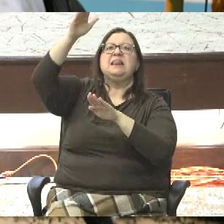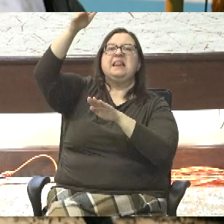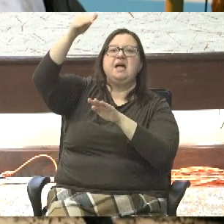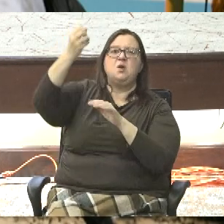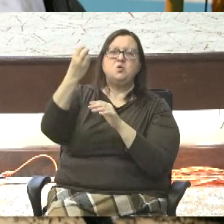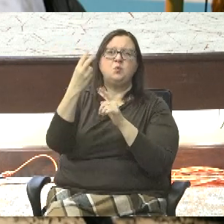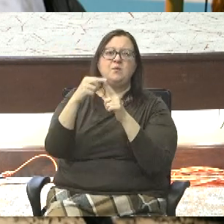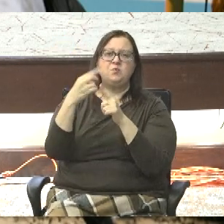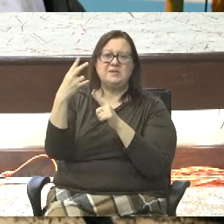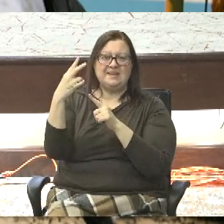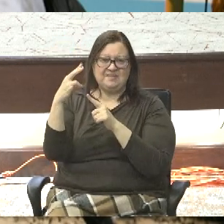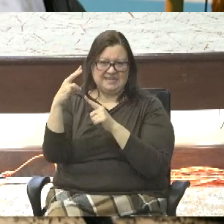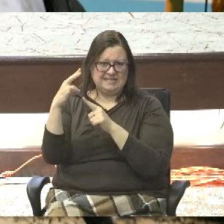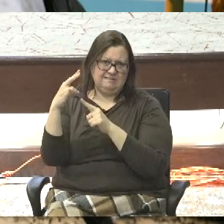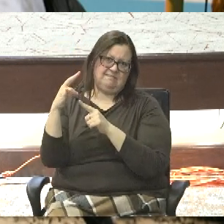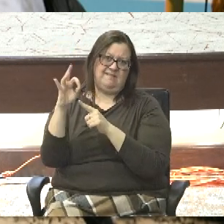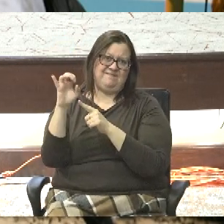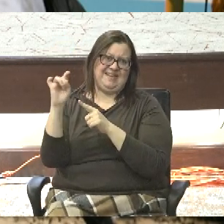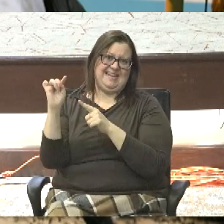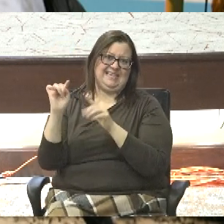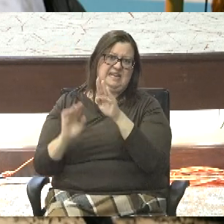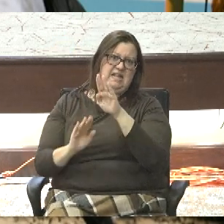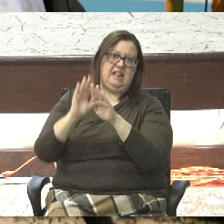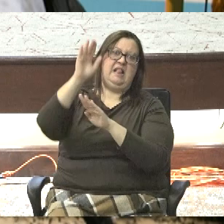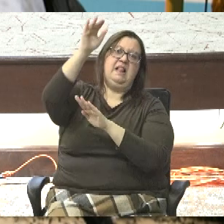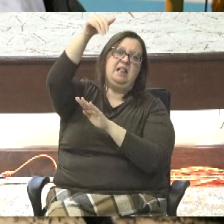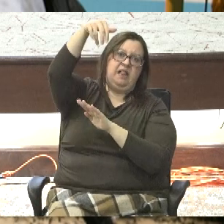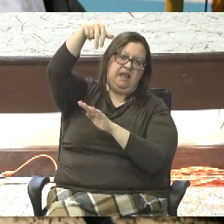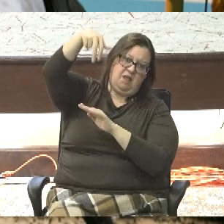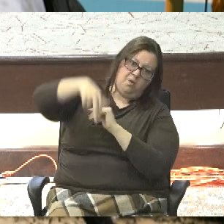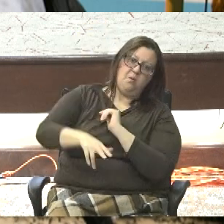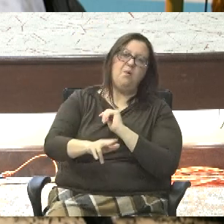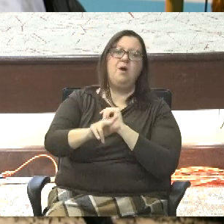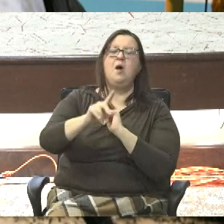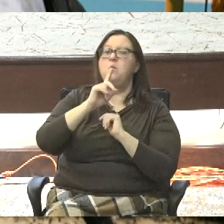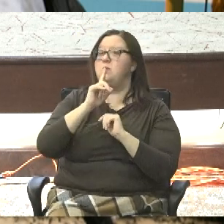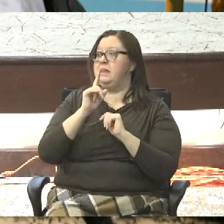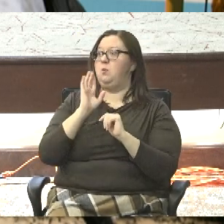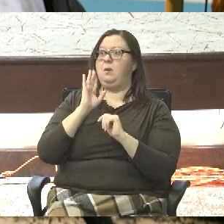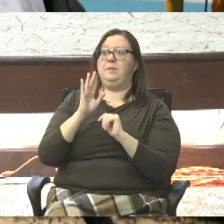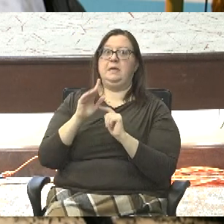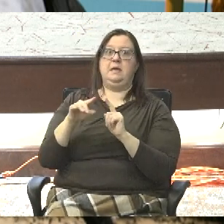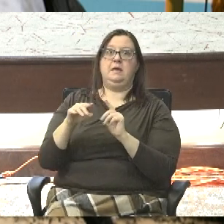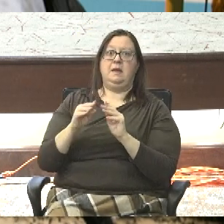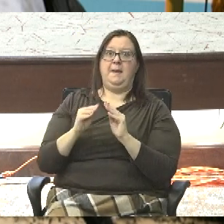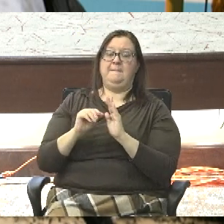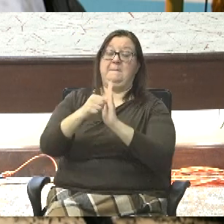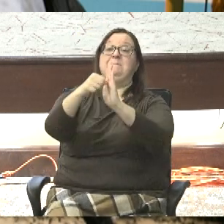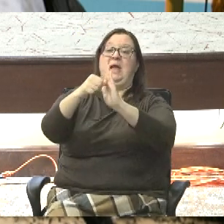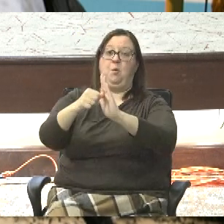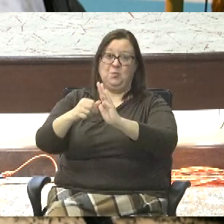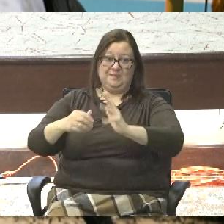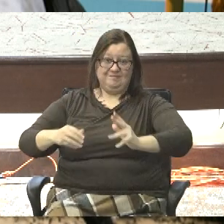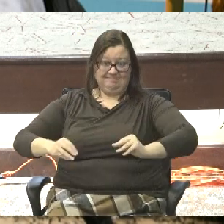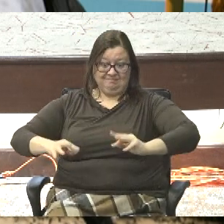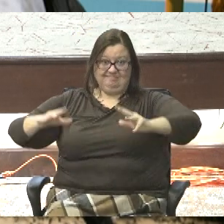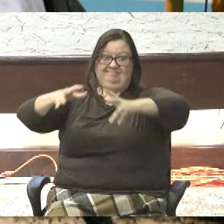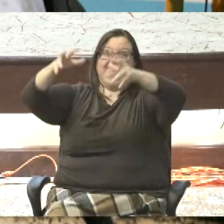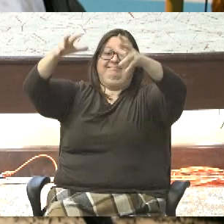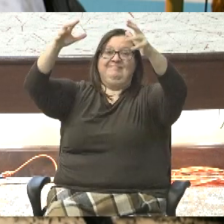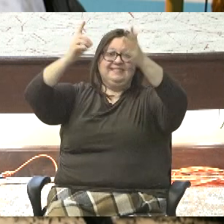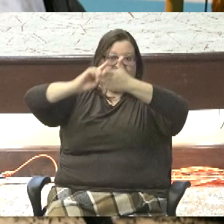to 17-foot elevation range. So it's really going to be a pop-out feature,